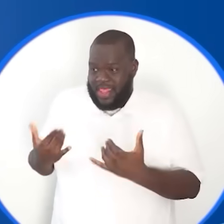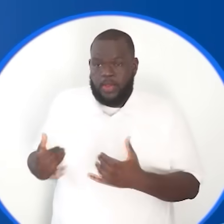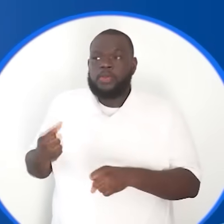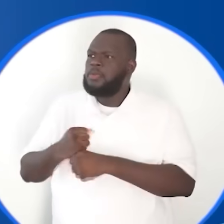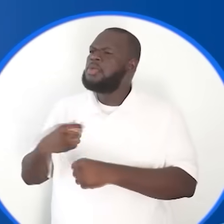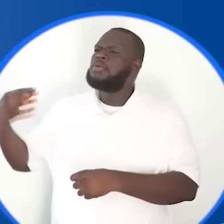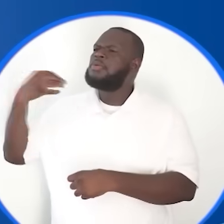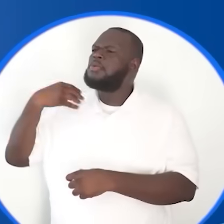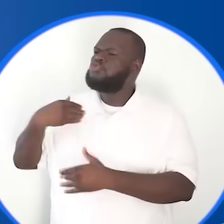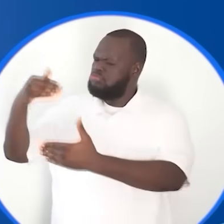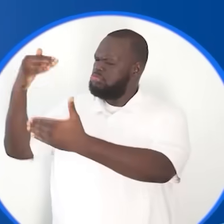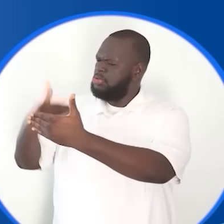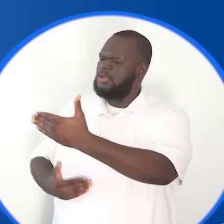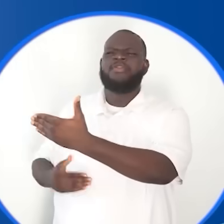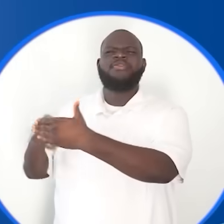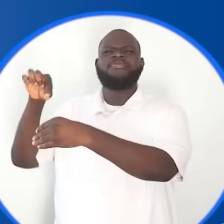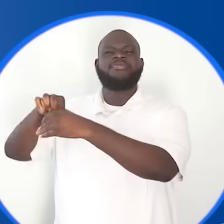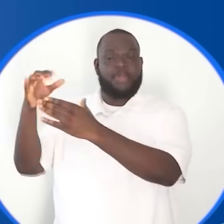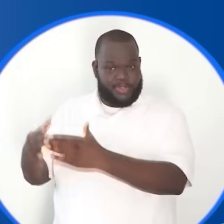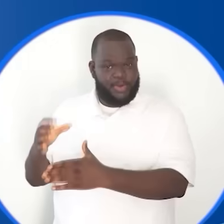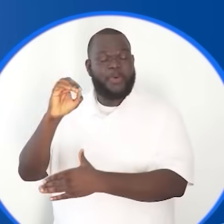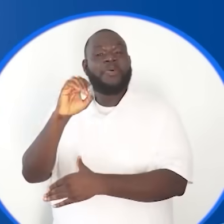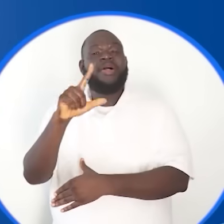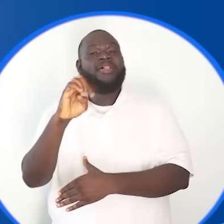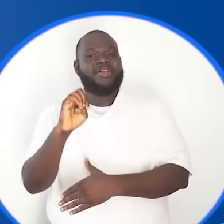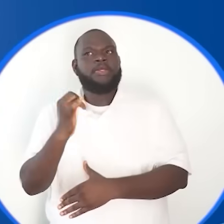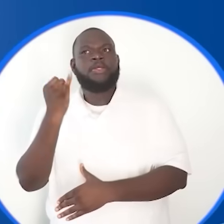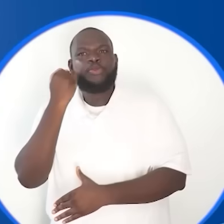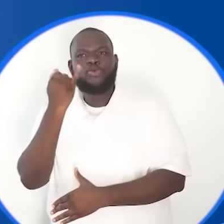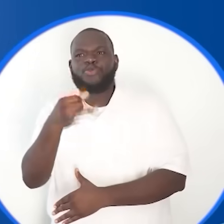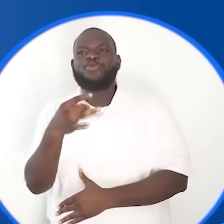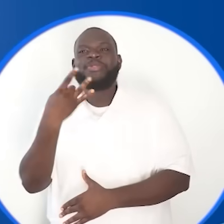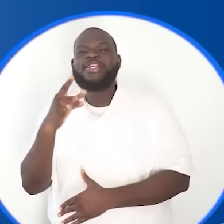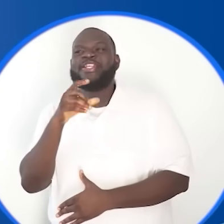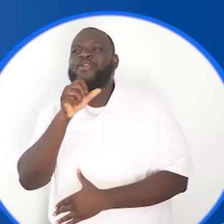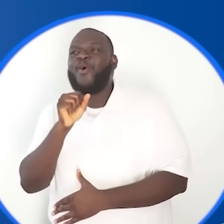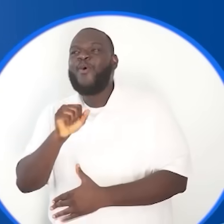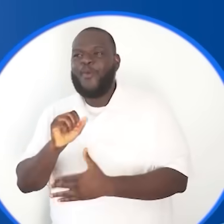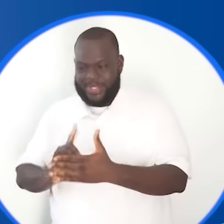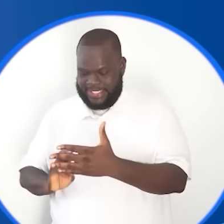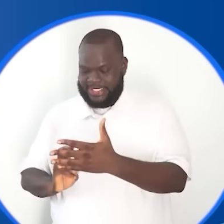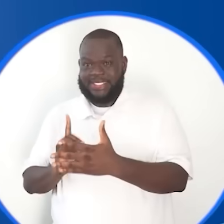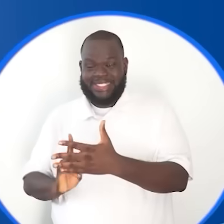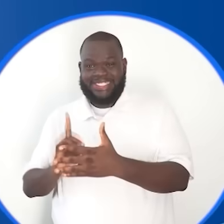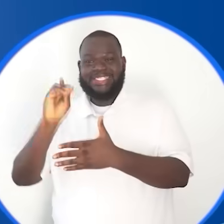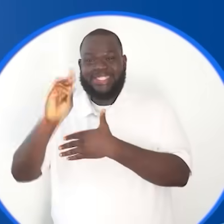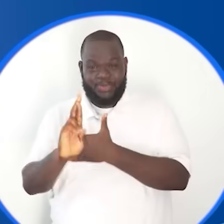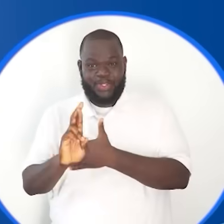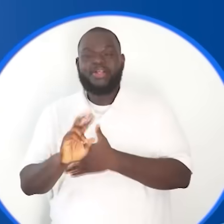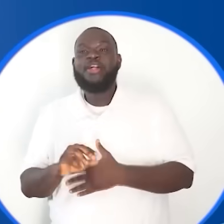OLE. If you will be 18 years or over by December 31, 2023, and you are a Guyanese citizen by birth, descent,